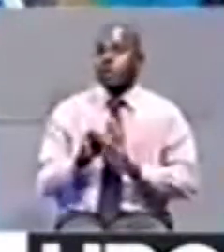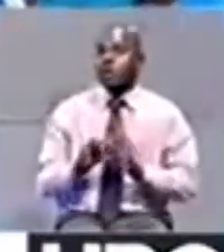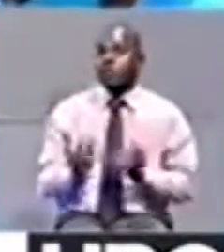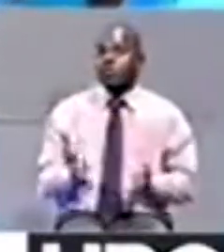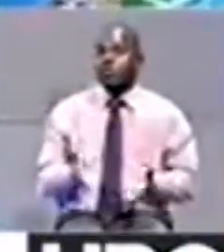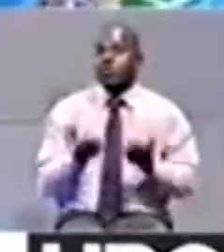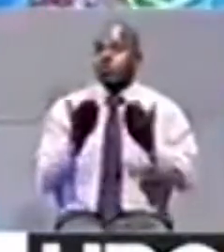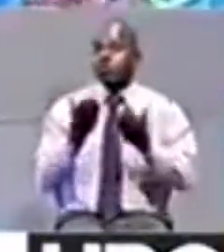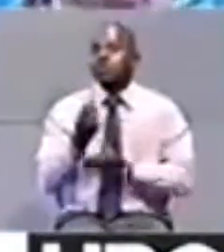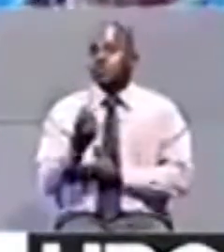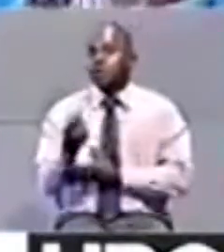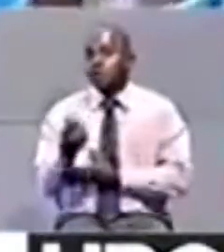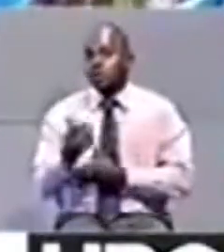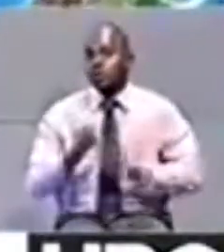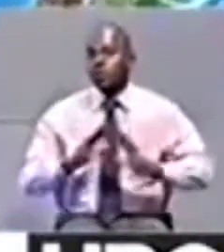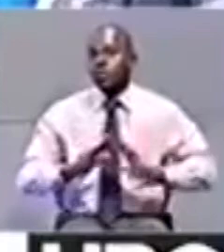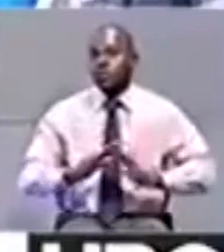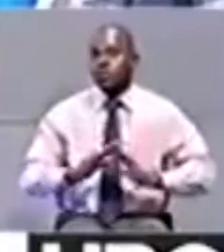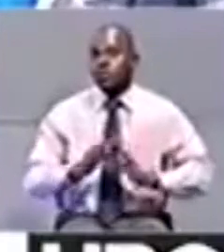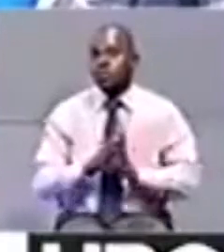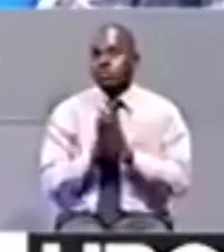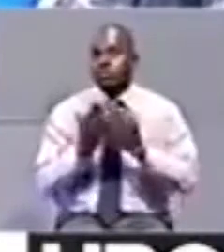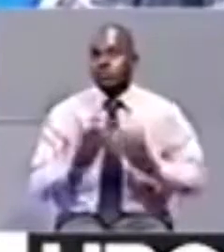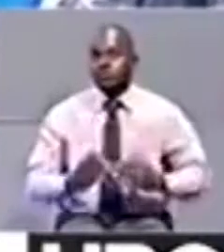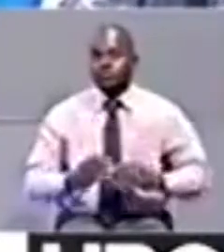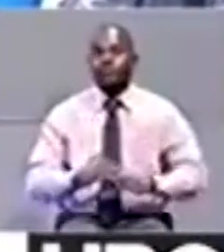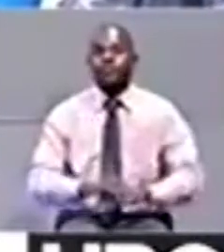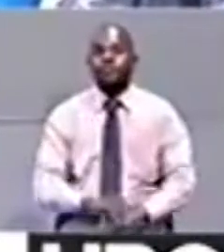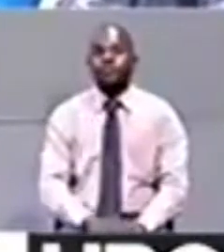household income. Dennis Igoa and Robert Bwaitah for UBC News.